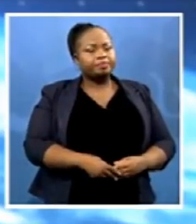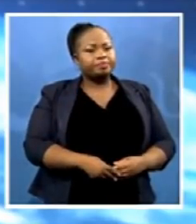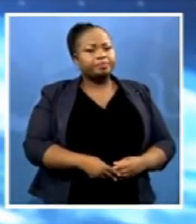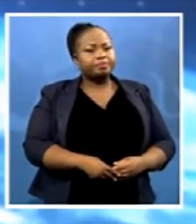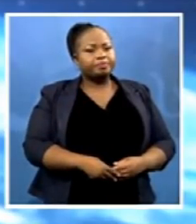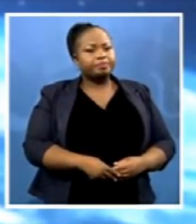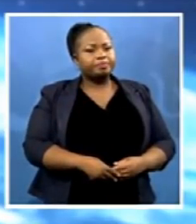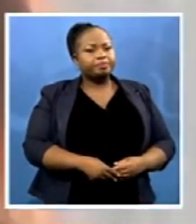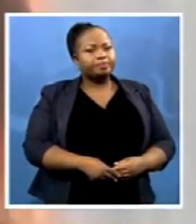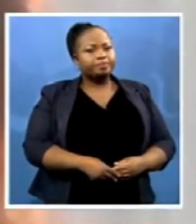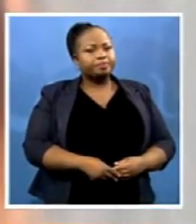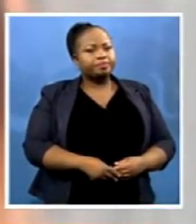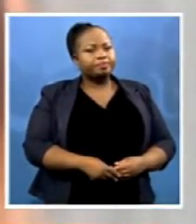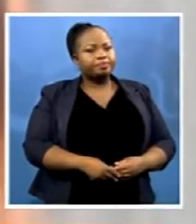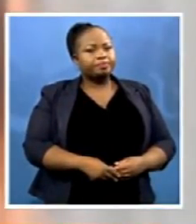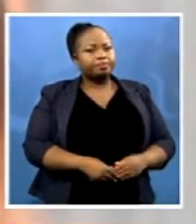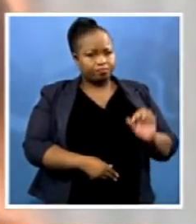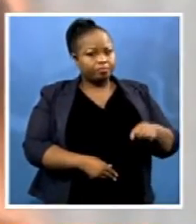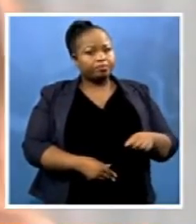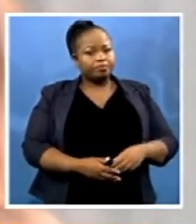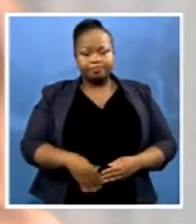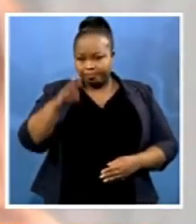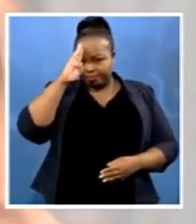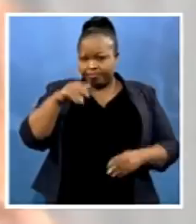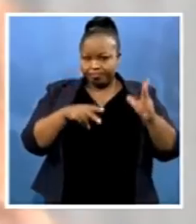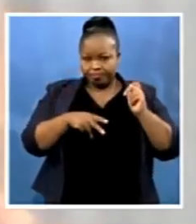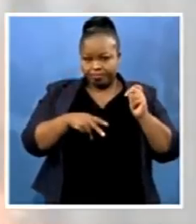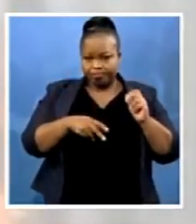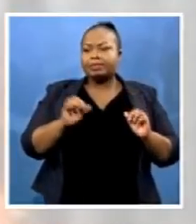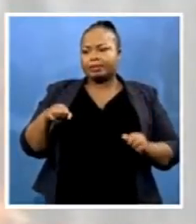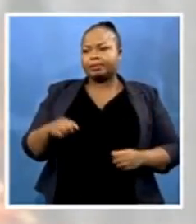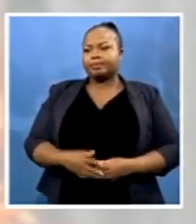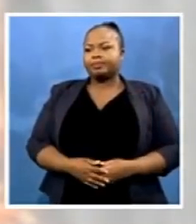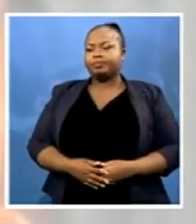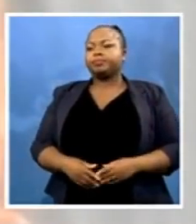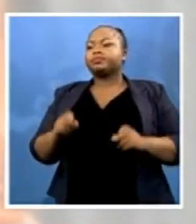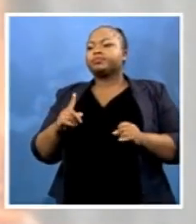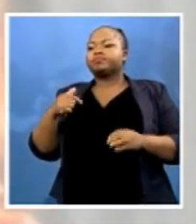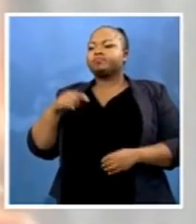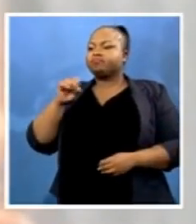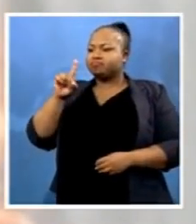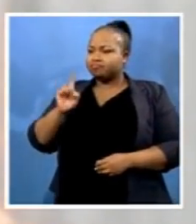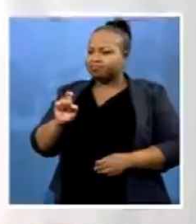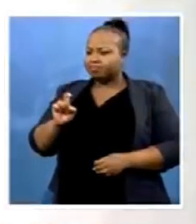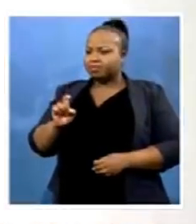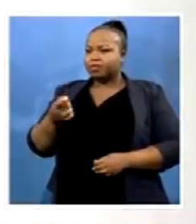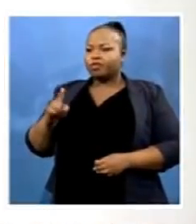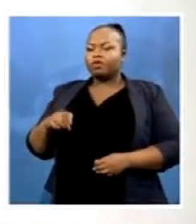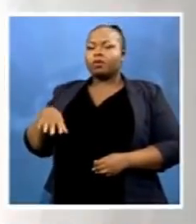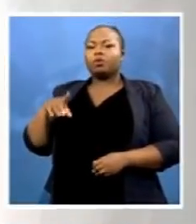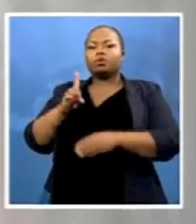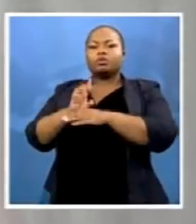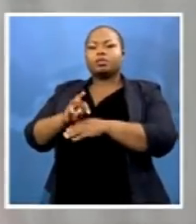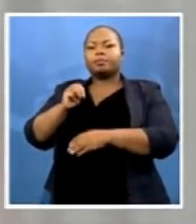Yep. Hi, can you hear me? Go ahead. My question is also for Dr. Mkhize, and I was just wondering, now that we